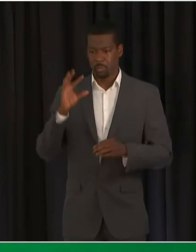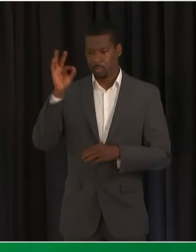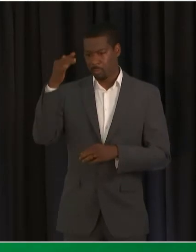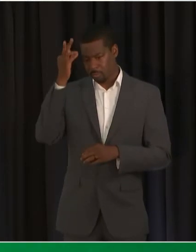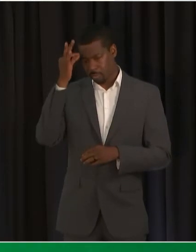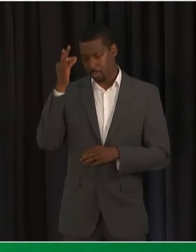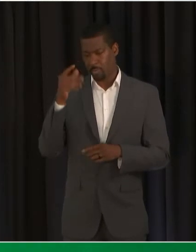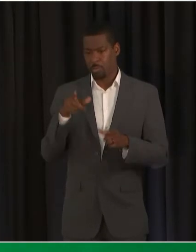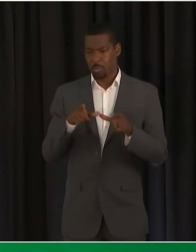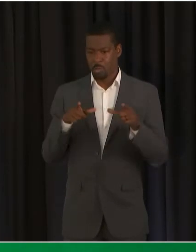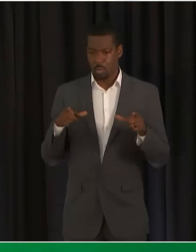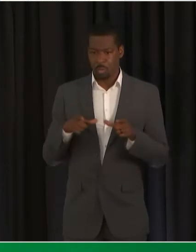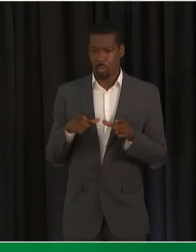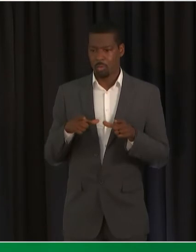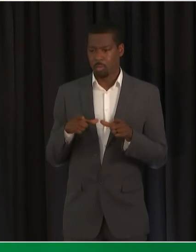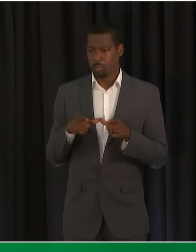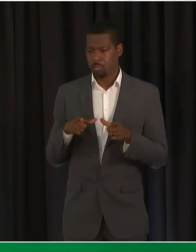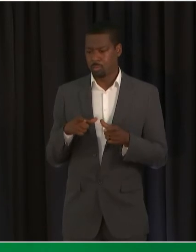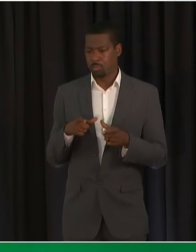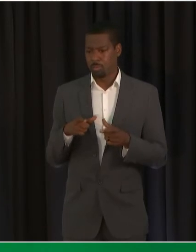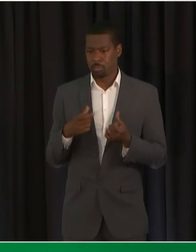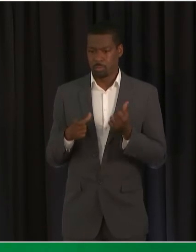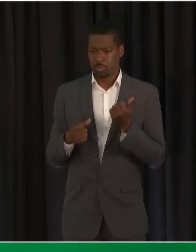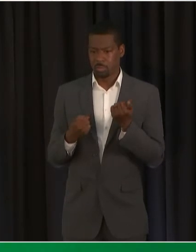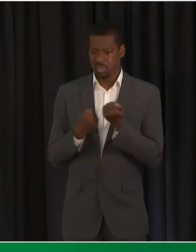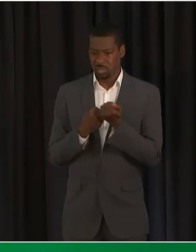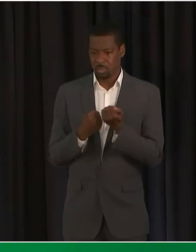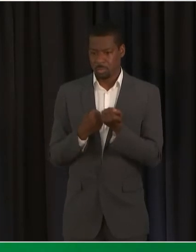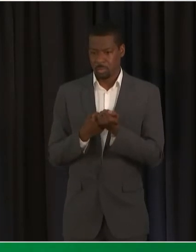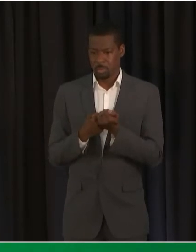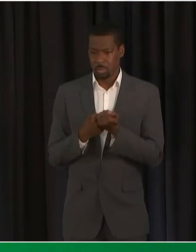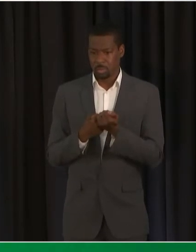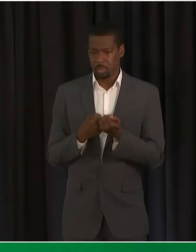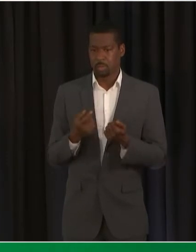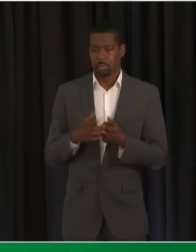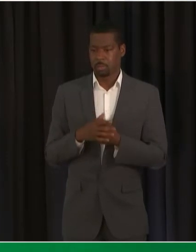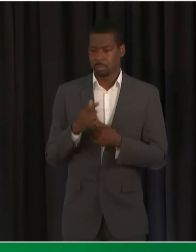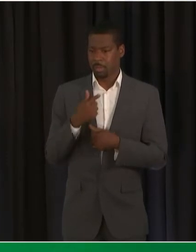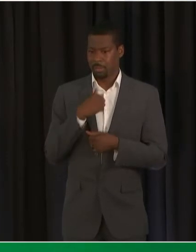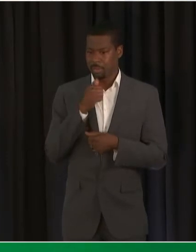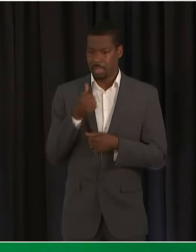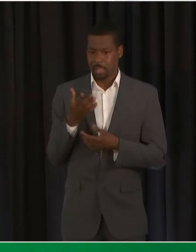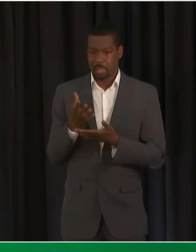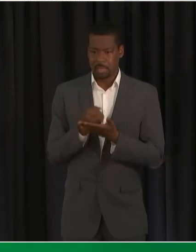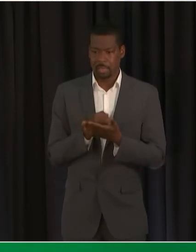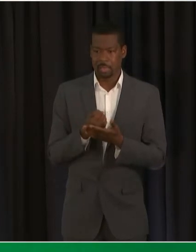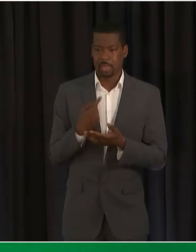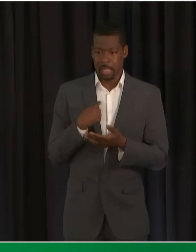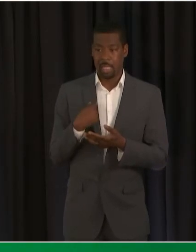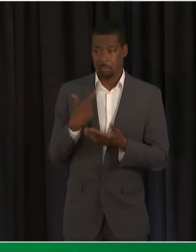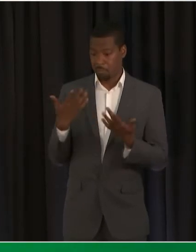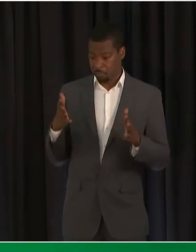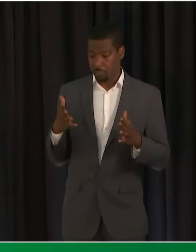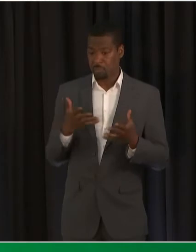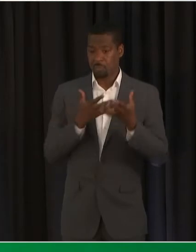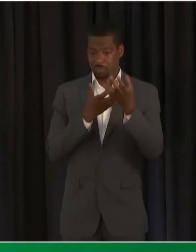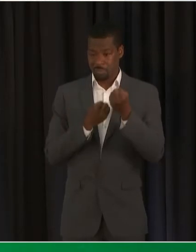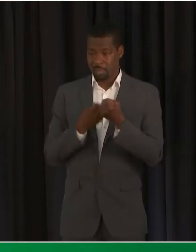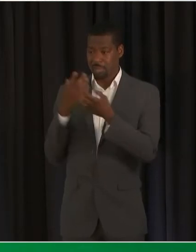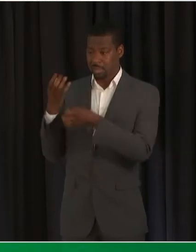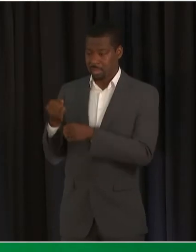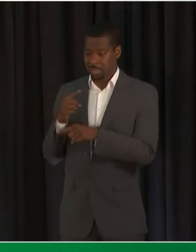federal local relief program that I have not benefited from to date. I have